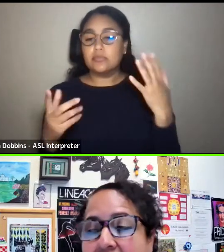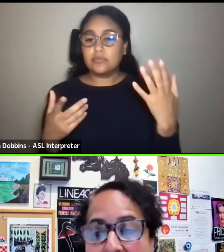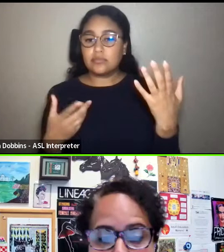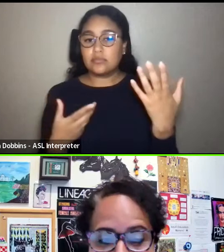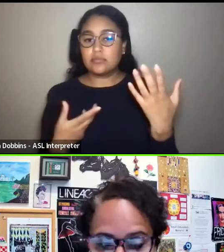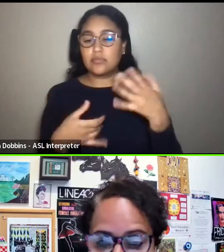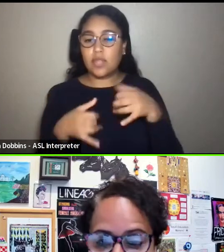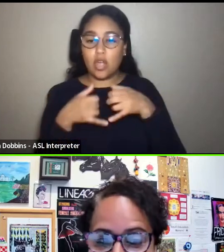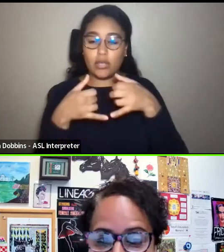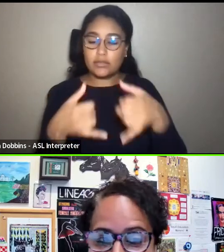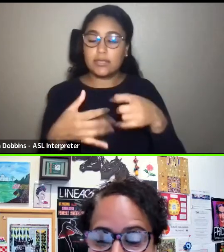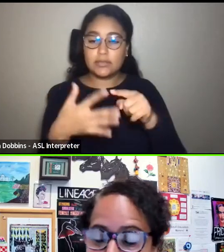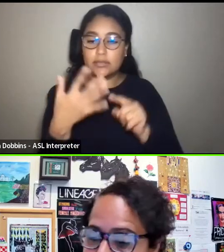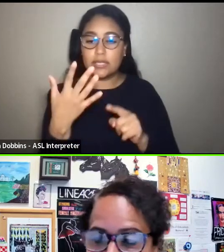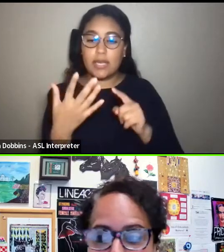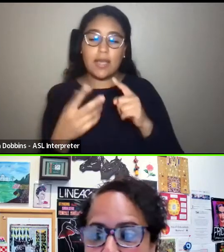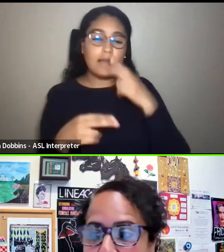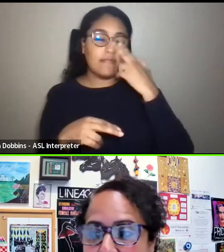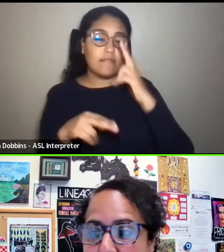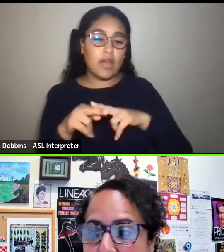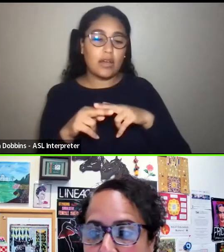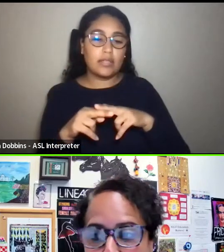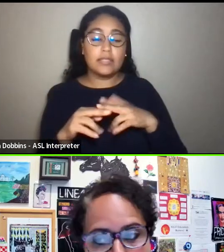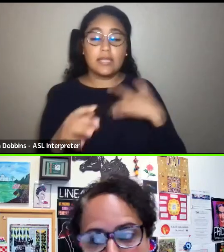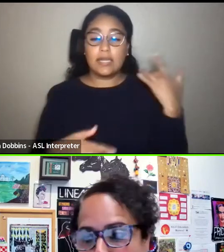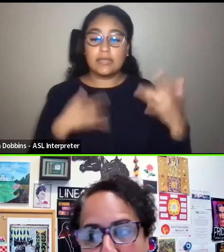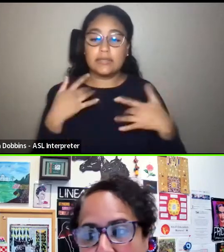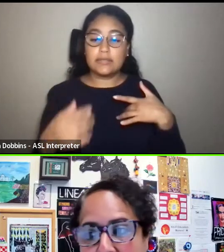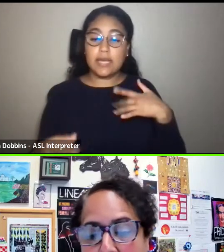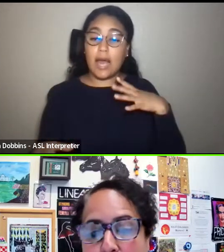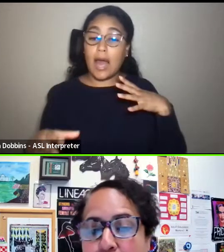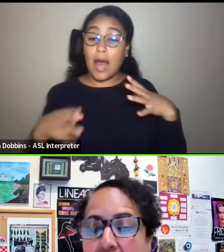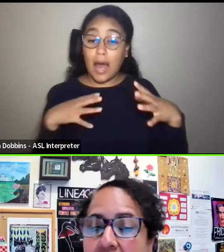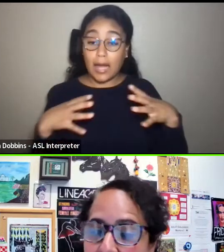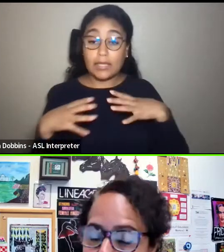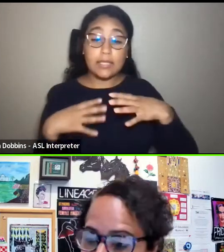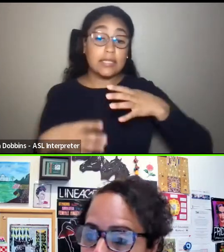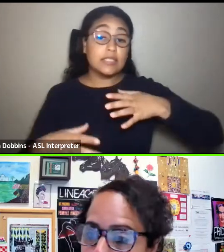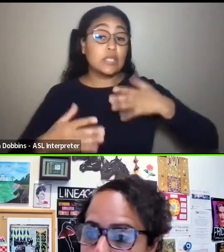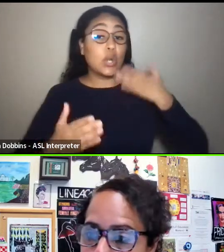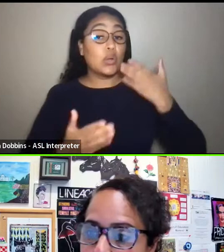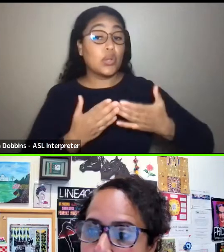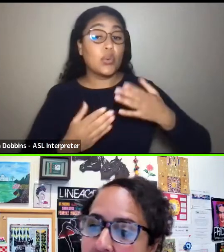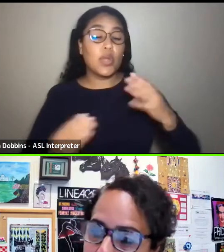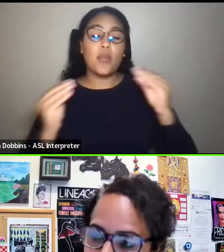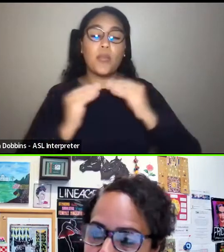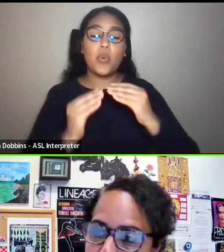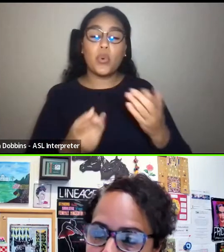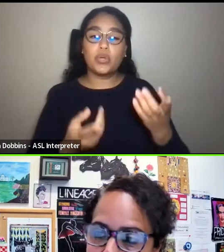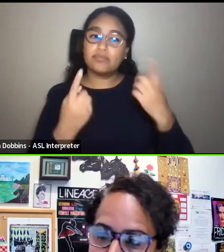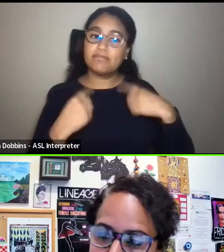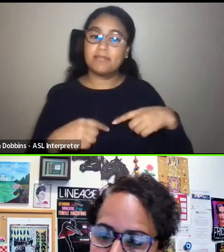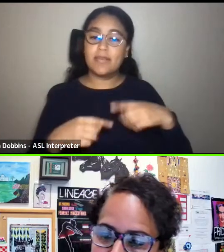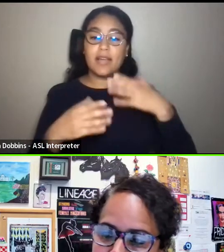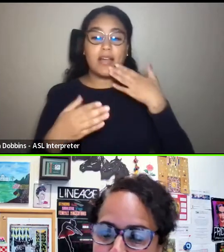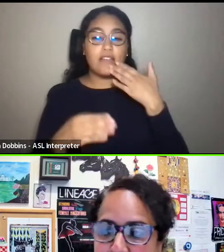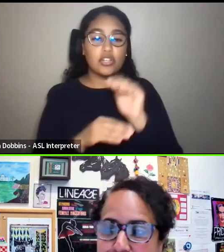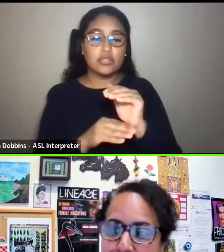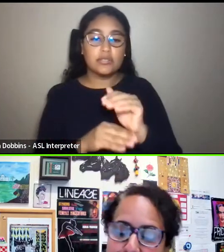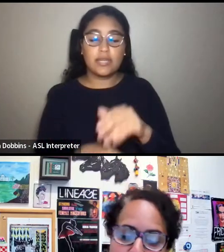planned. And the holidays are near and we have more to come. Thank you for your time and have a good